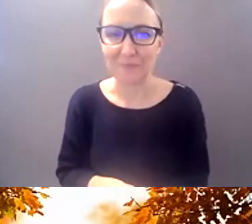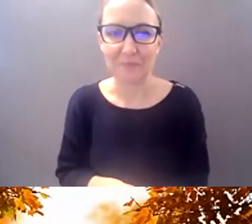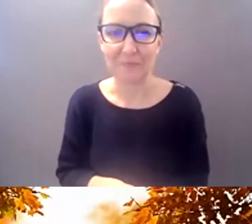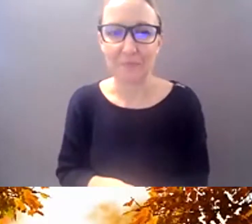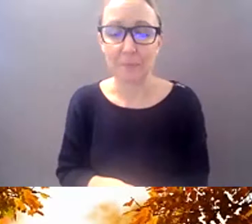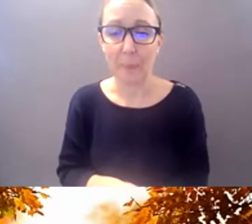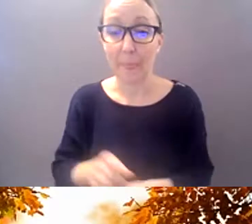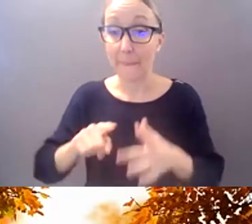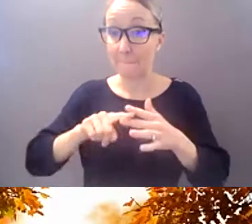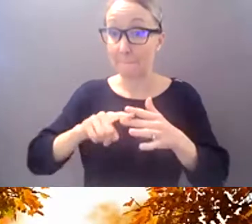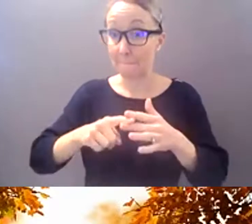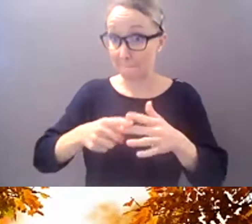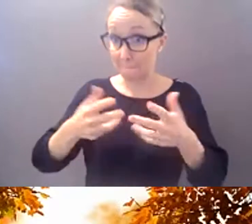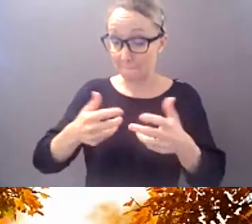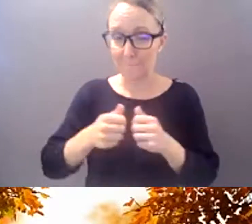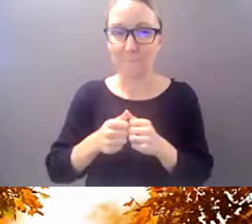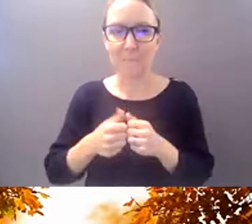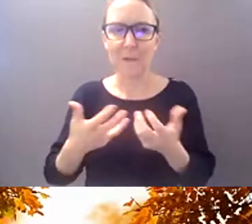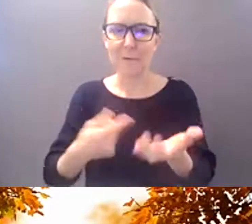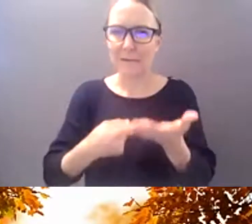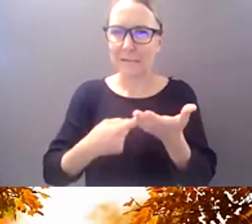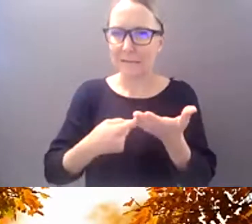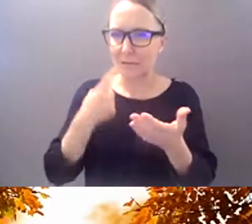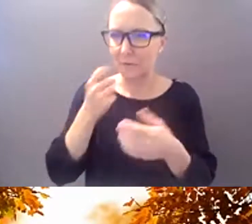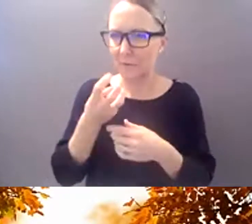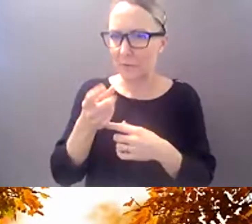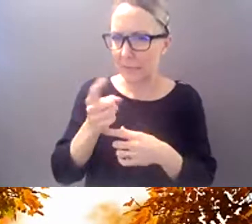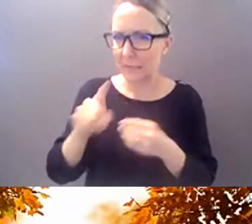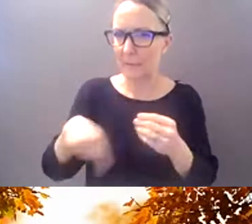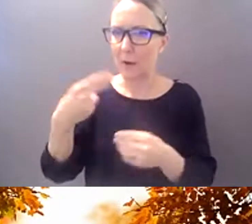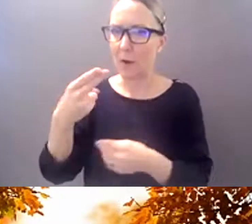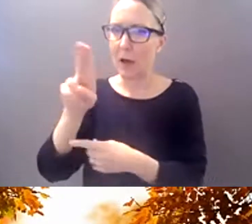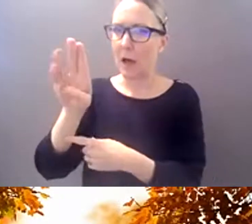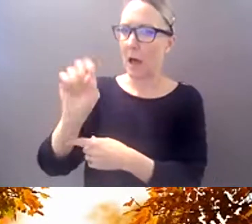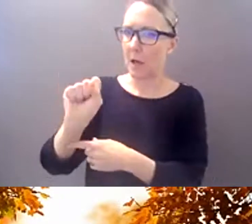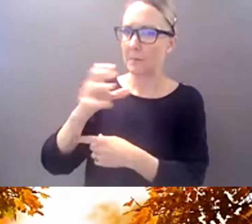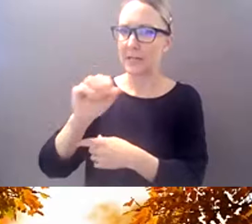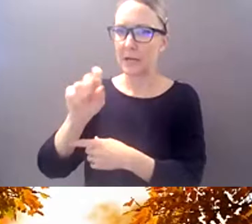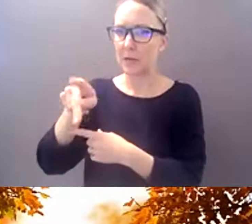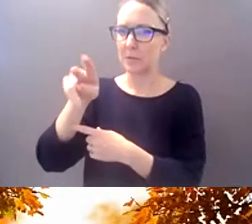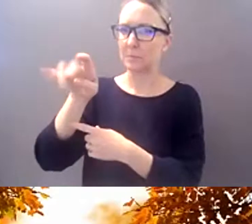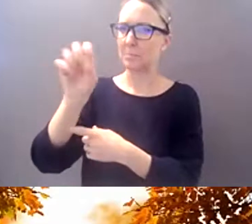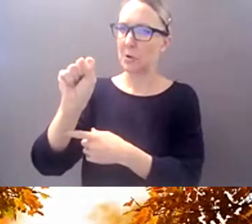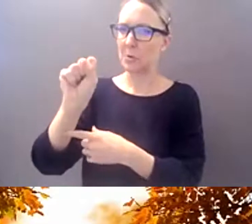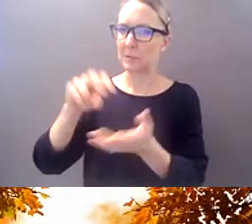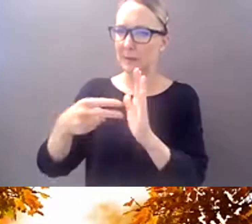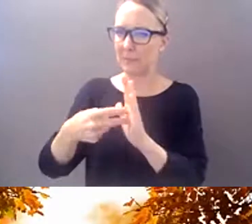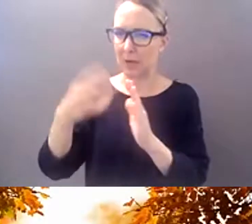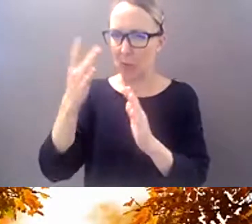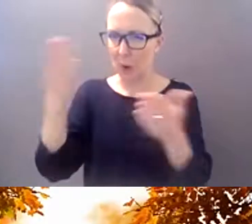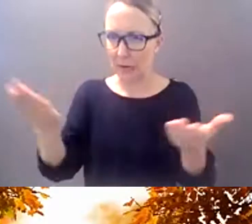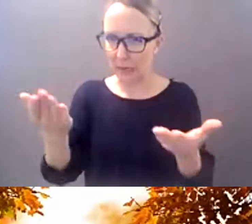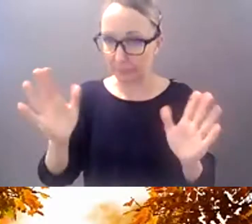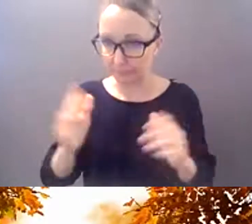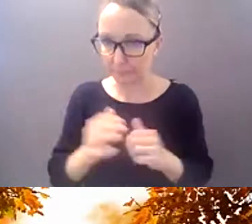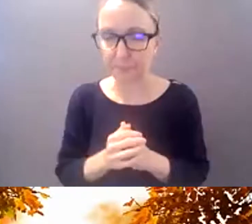want to start off by talking a few minutes about what this Hubs and Spokes initiative is all about and why we're here today. We're